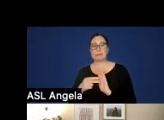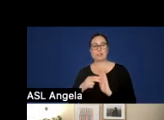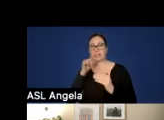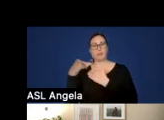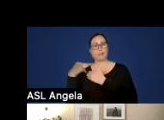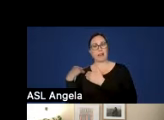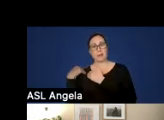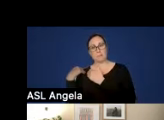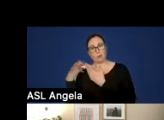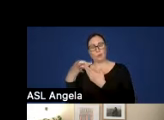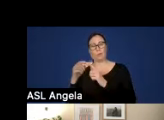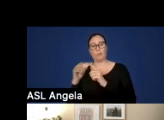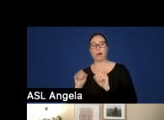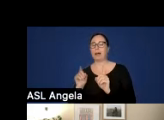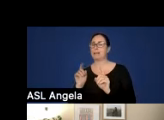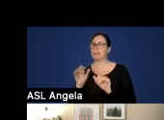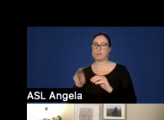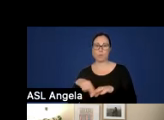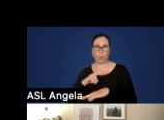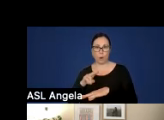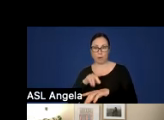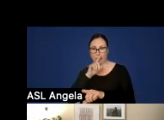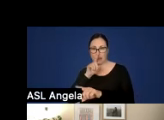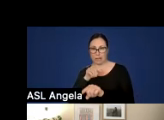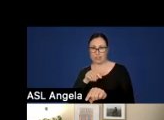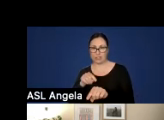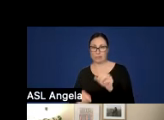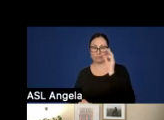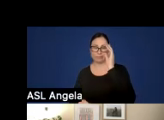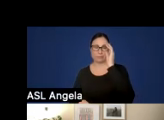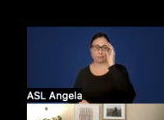common reaction. Next slide, please.